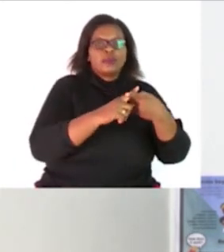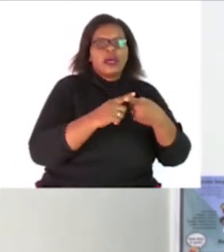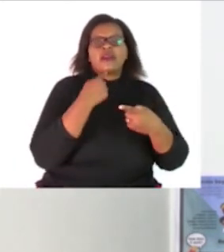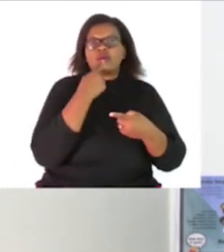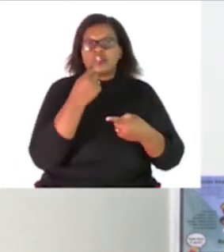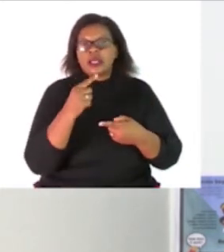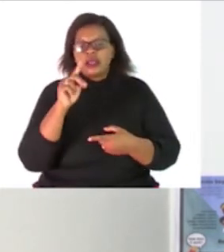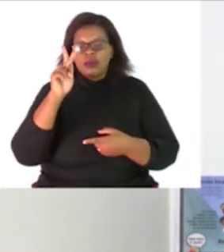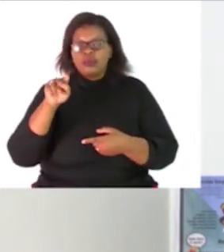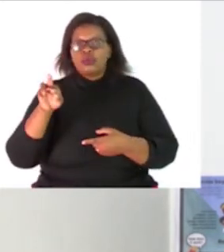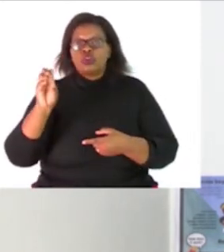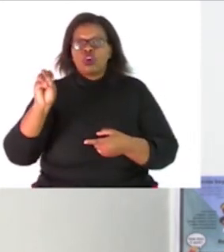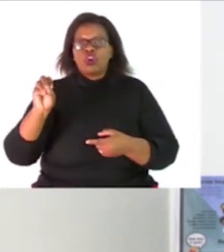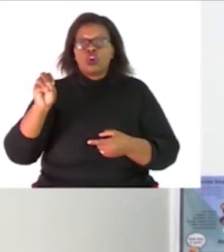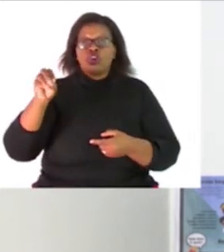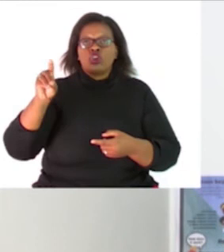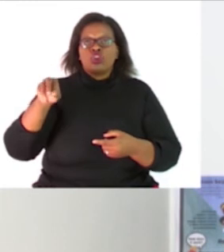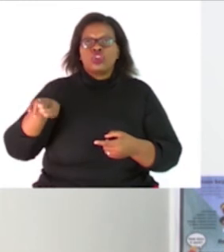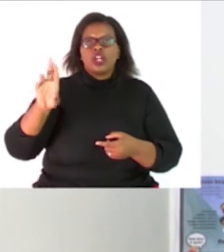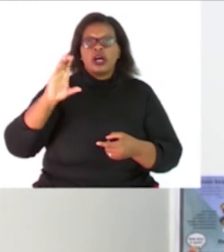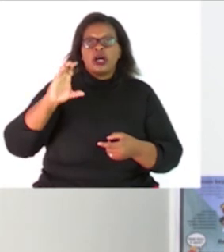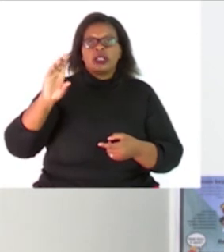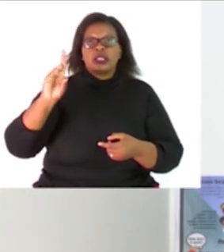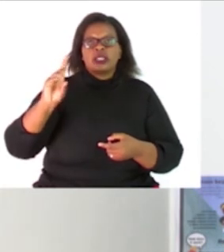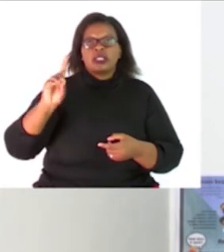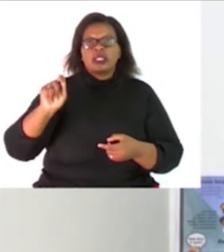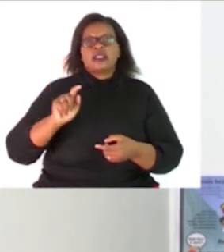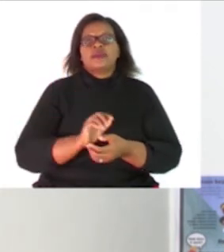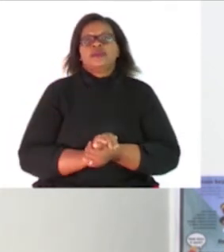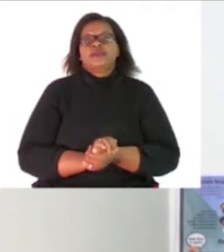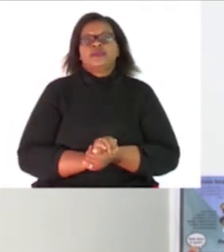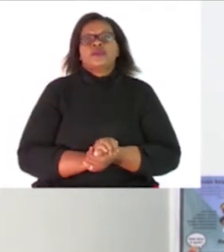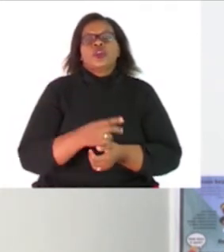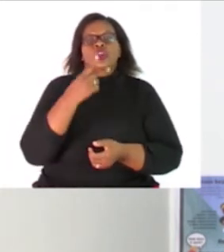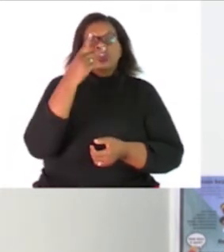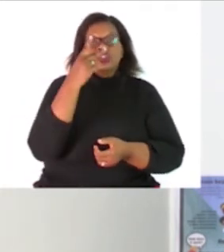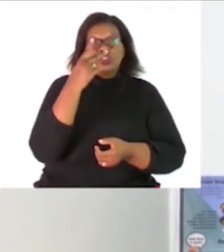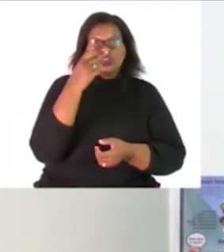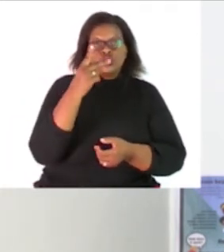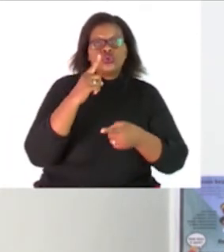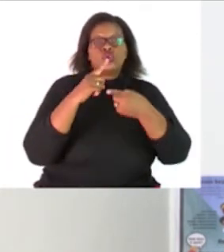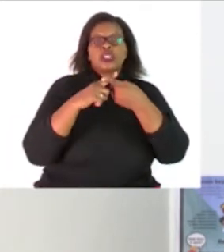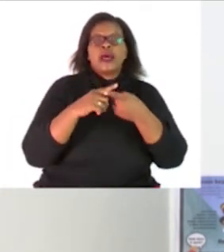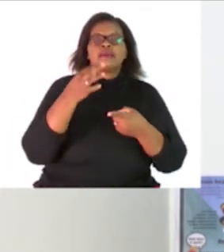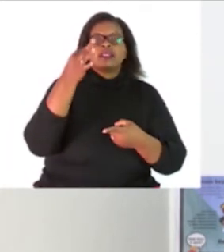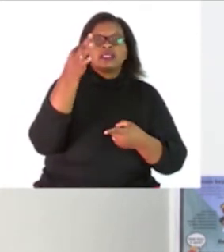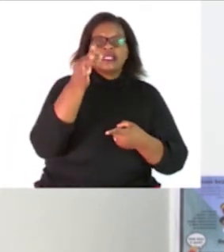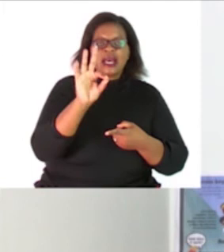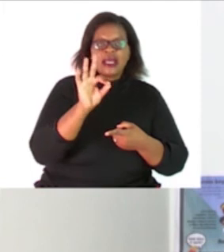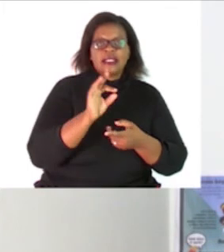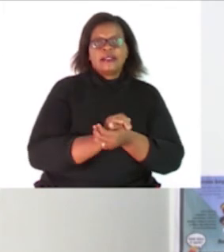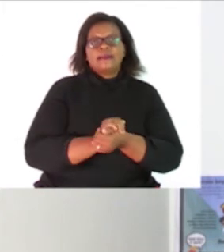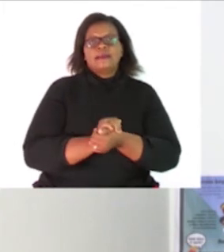Good. Boys and girls, let's start with 2 times 9. And then we